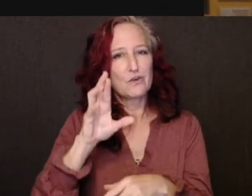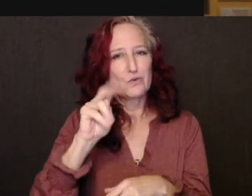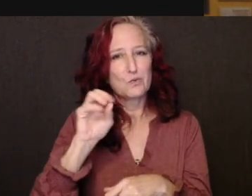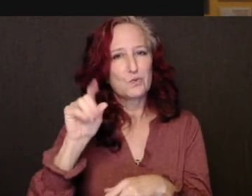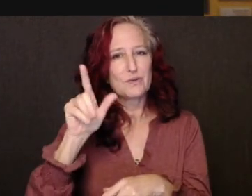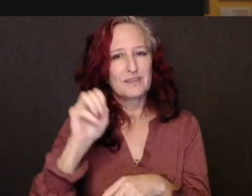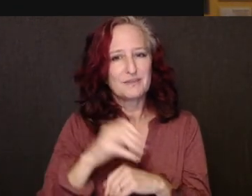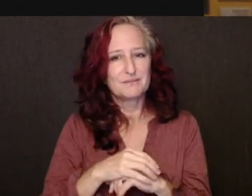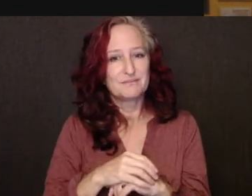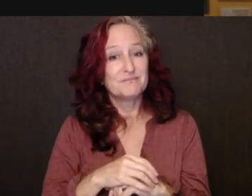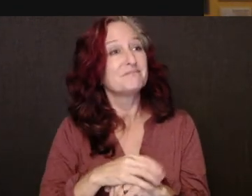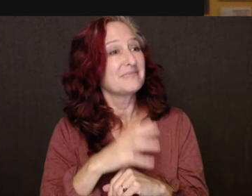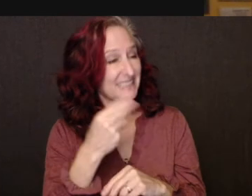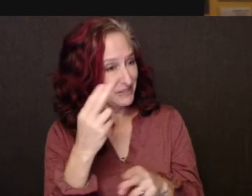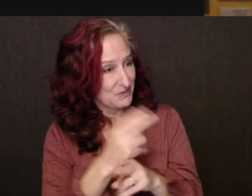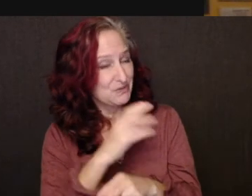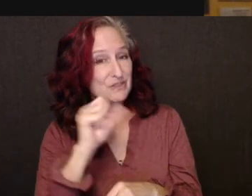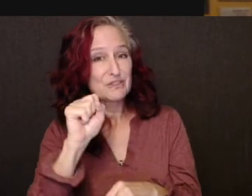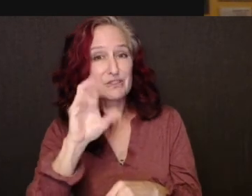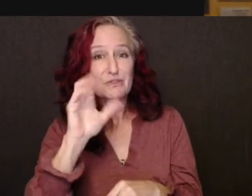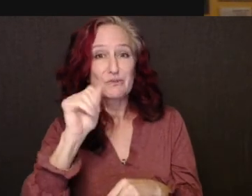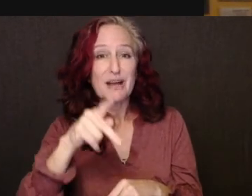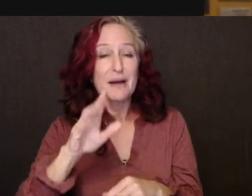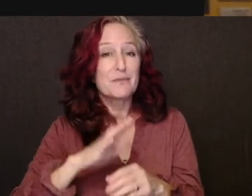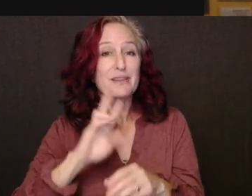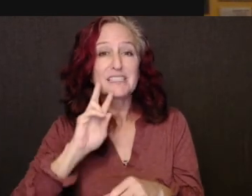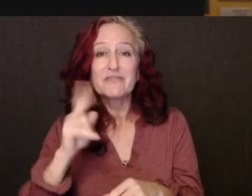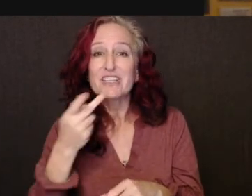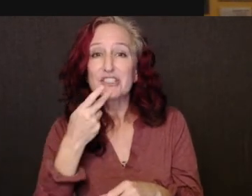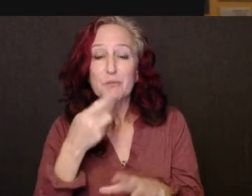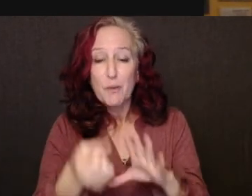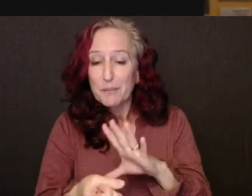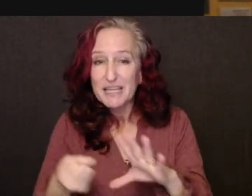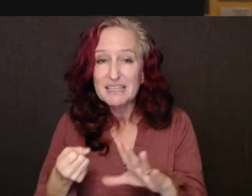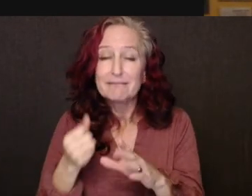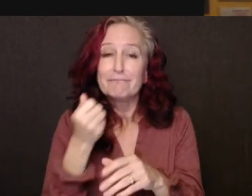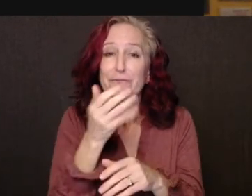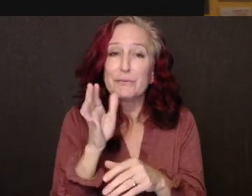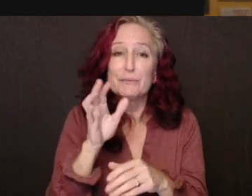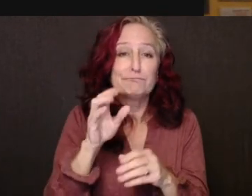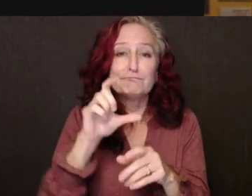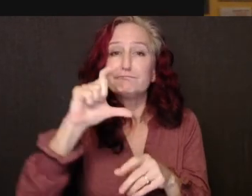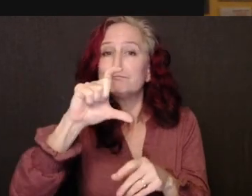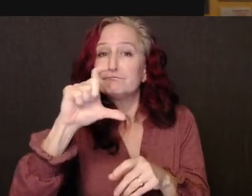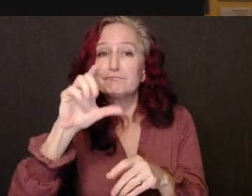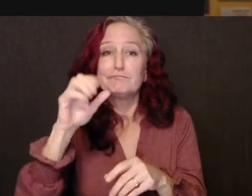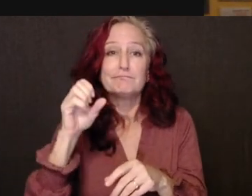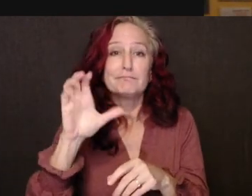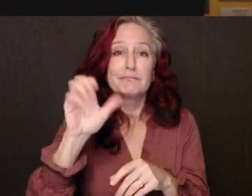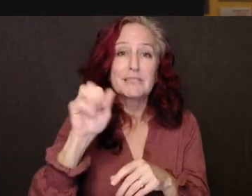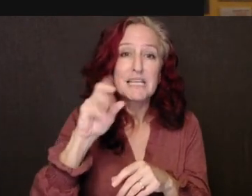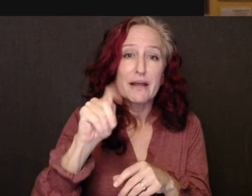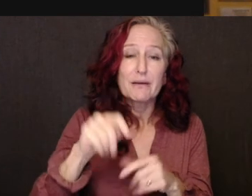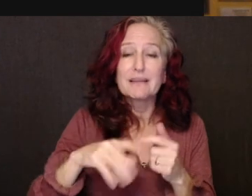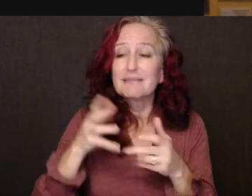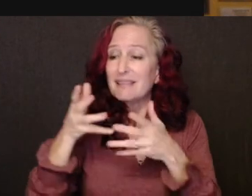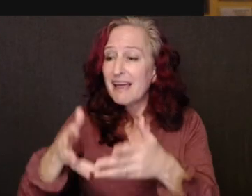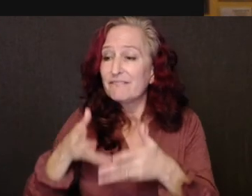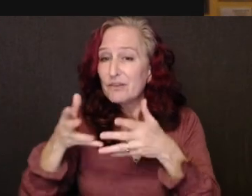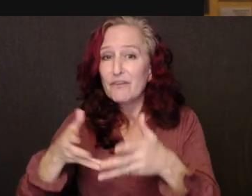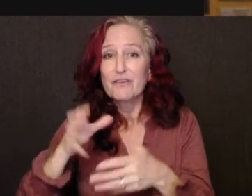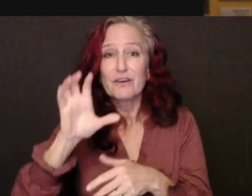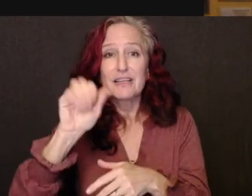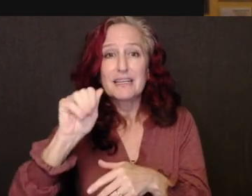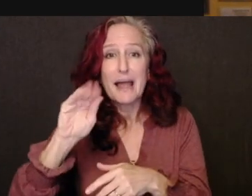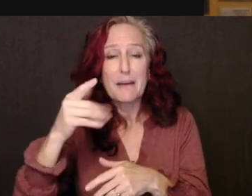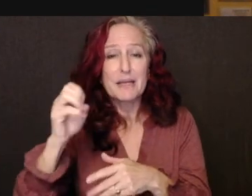some leftovers. So it'll be great to try his recipe and incorporate some of my leftover noodles. I agree. I also liked how he was able to